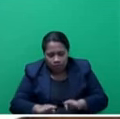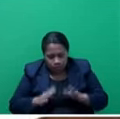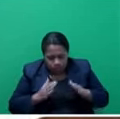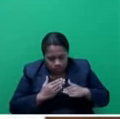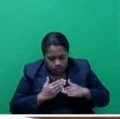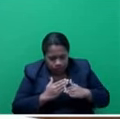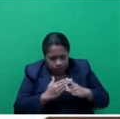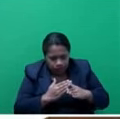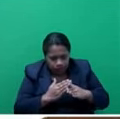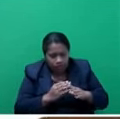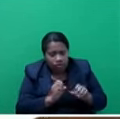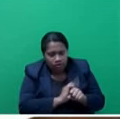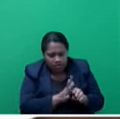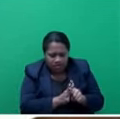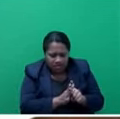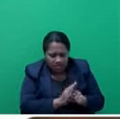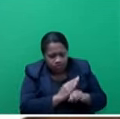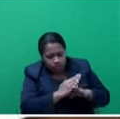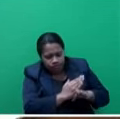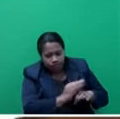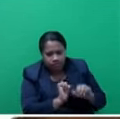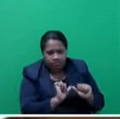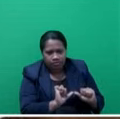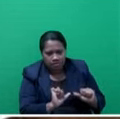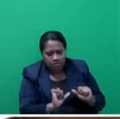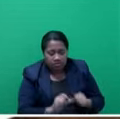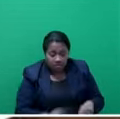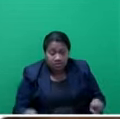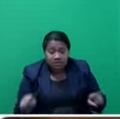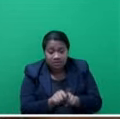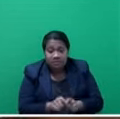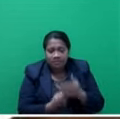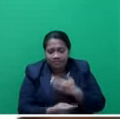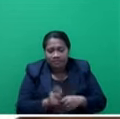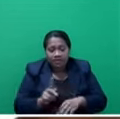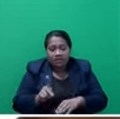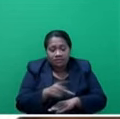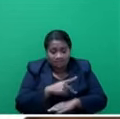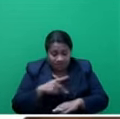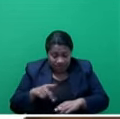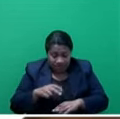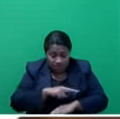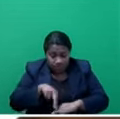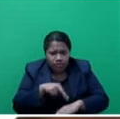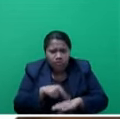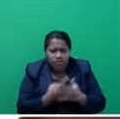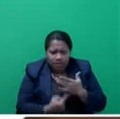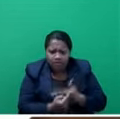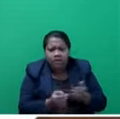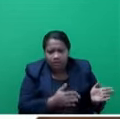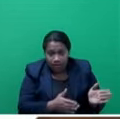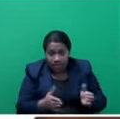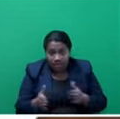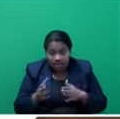country. In the same manner, the Pacific region mobilized urgently the establishment of a Pacific Humanitarian